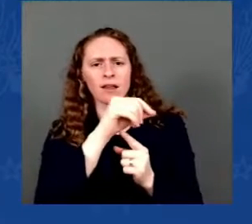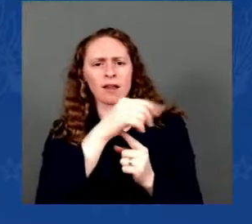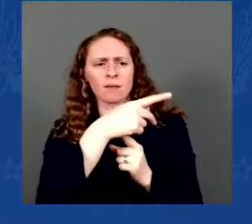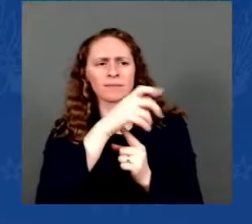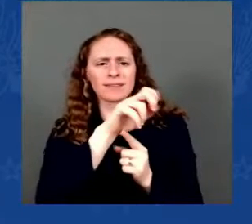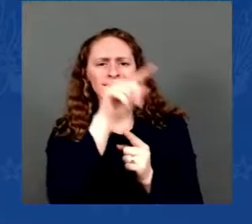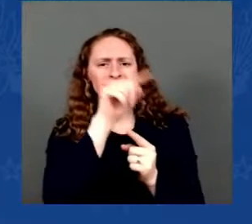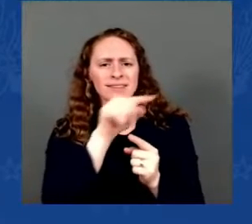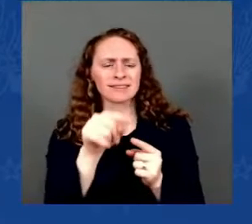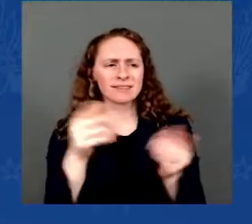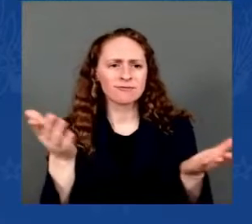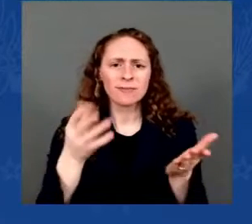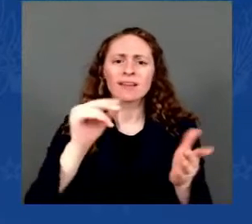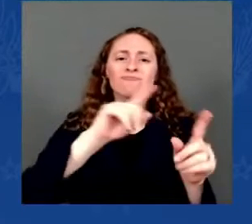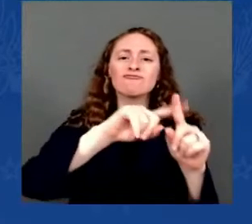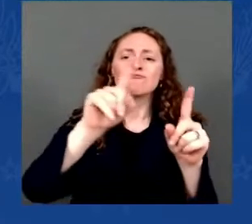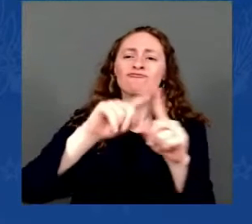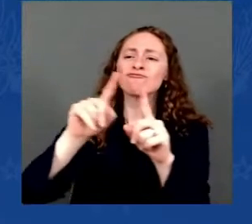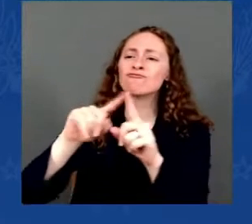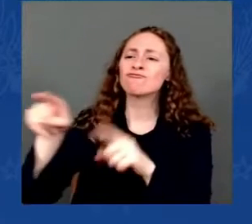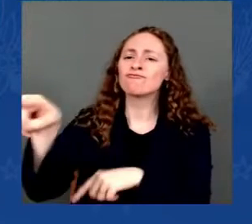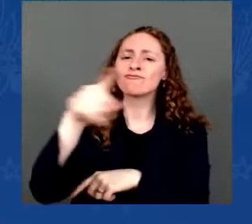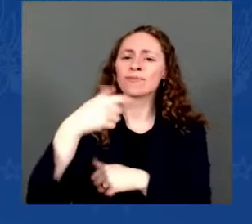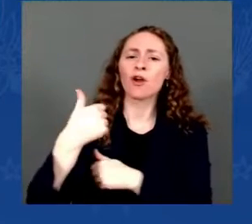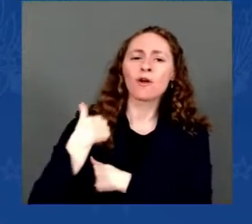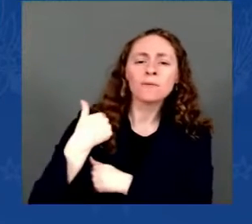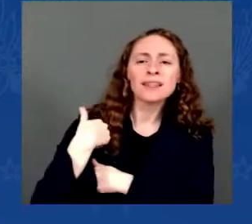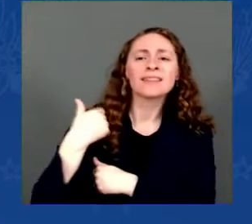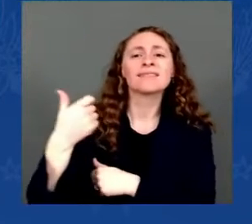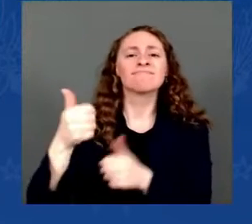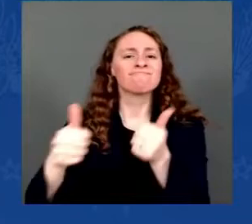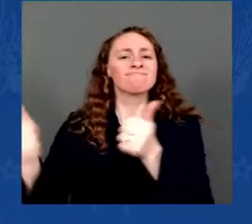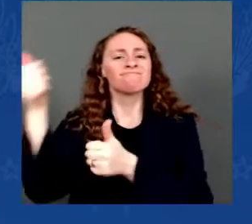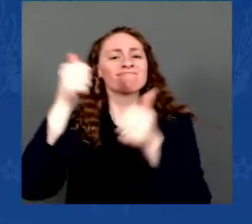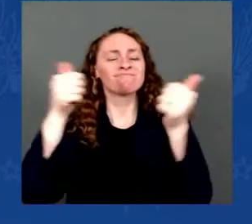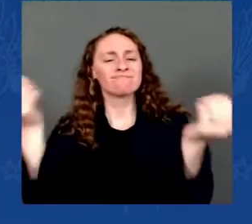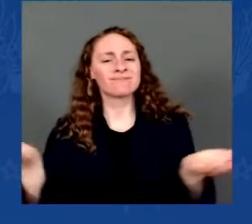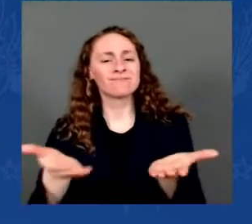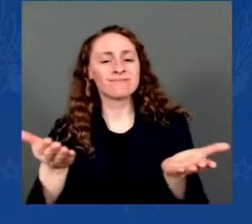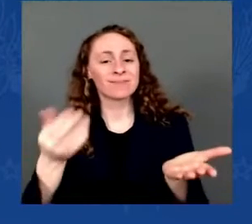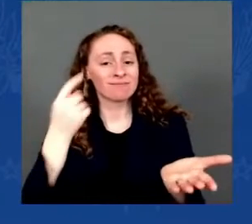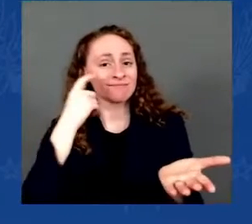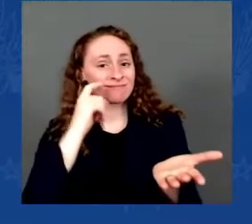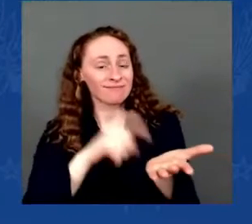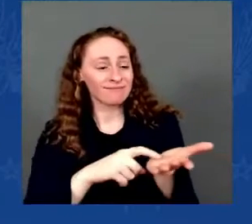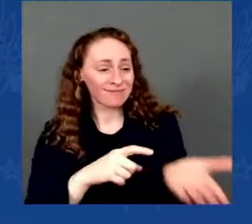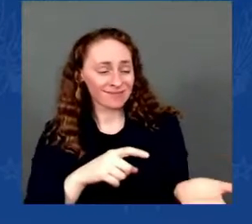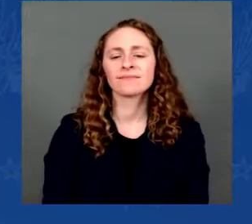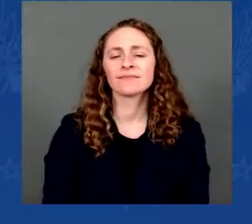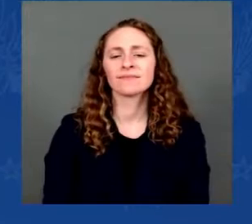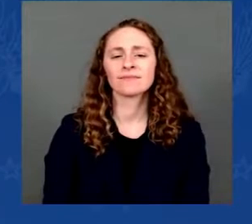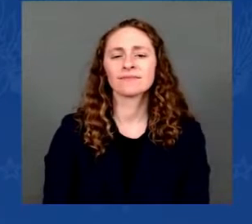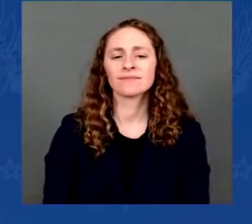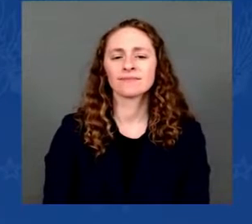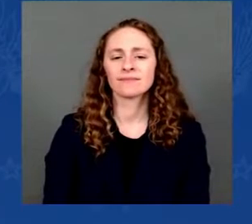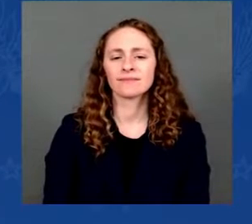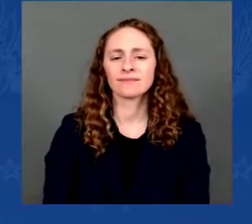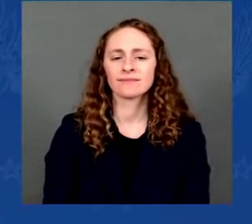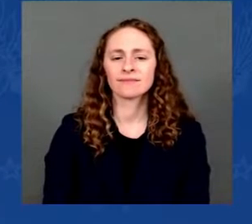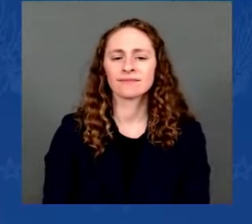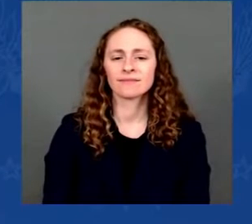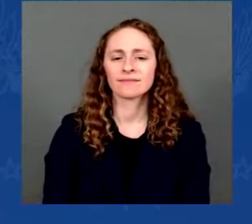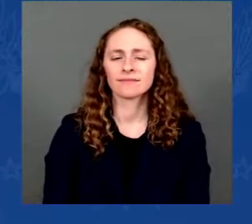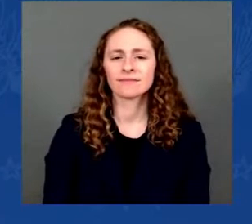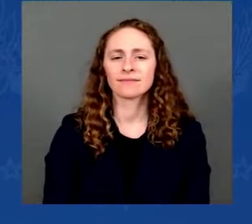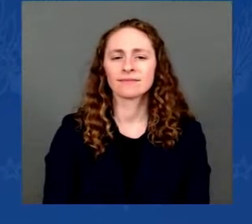United States, and the Second Gentleman, and I'm Jill's husband. Jill is here. Attention